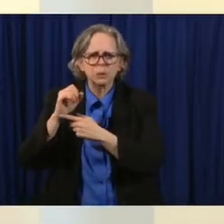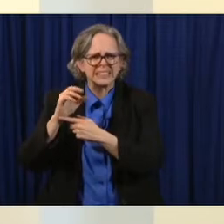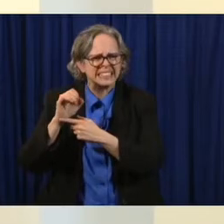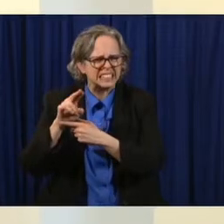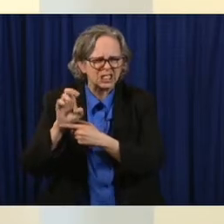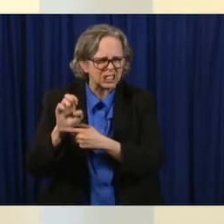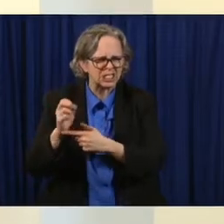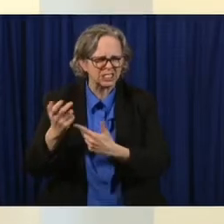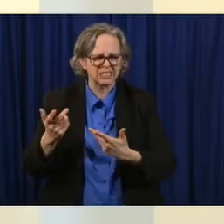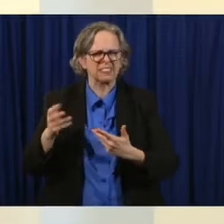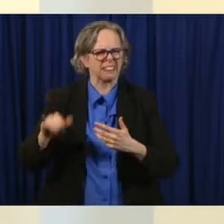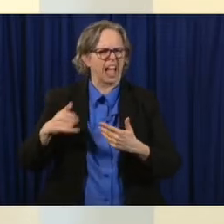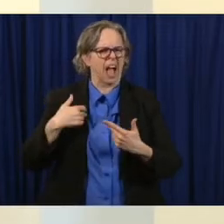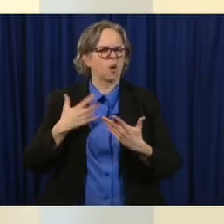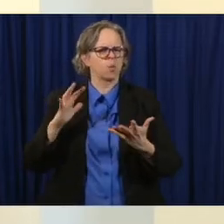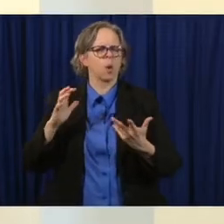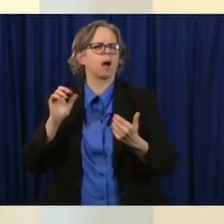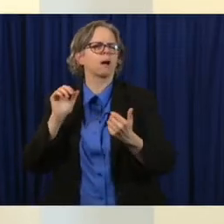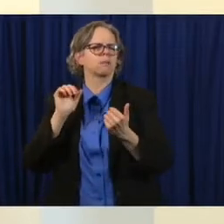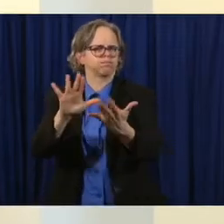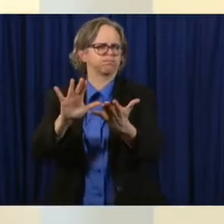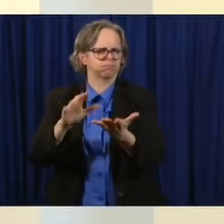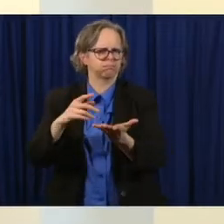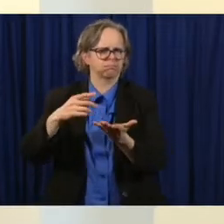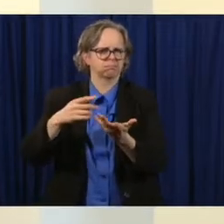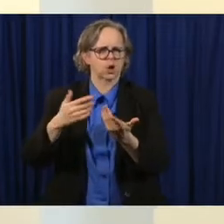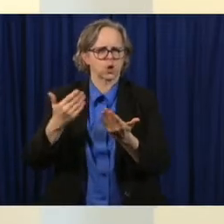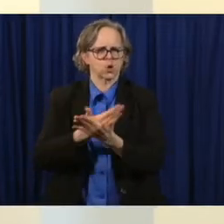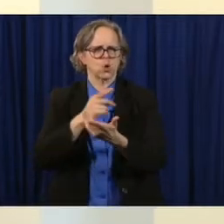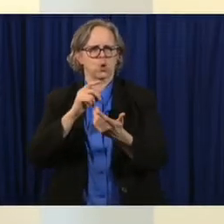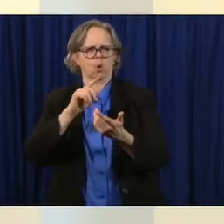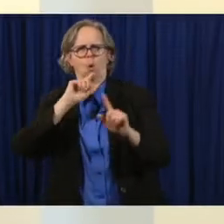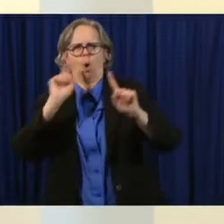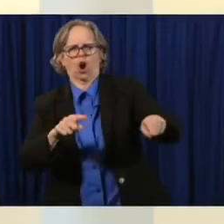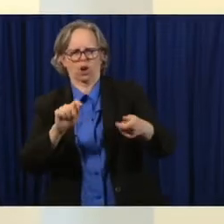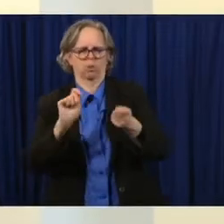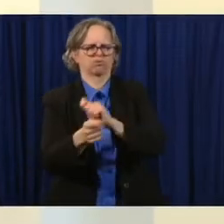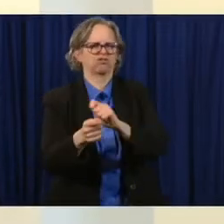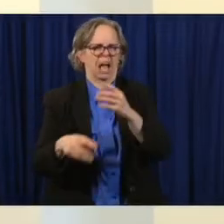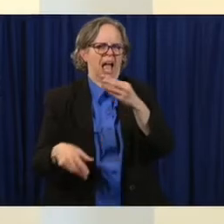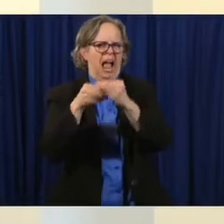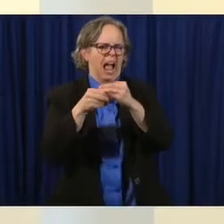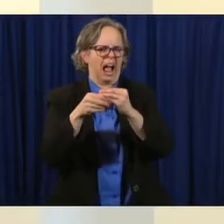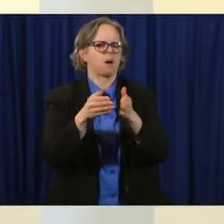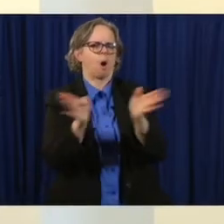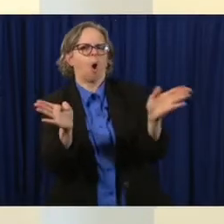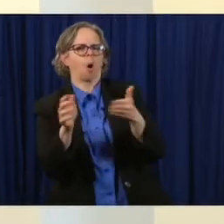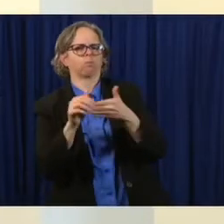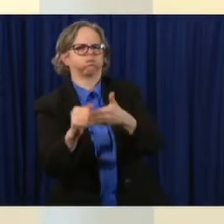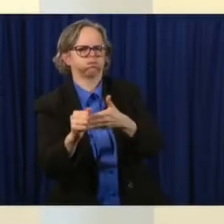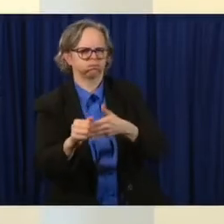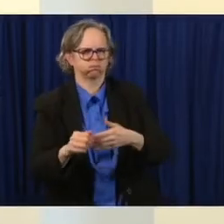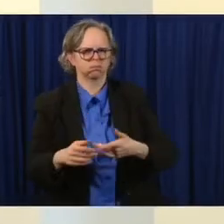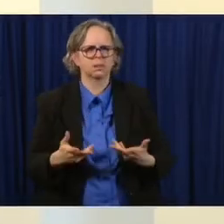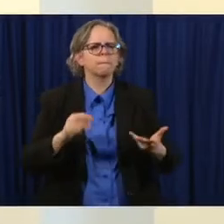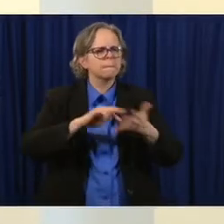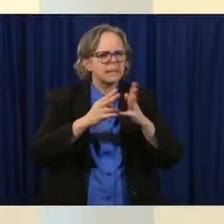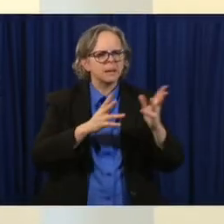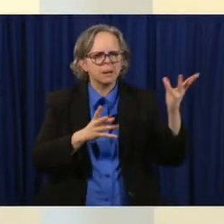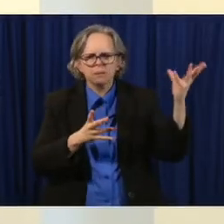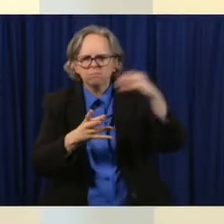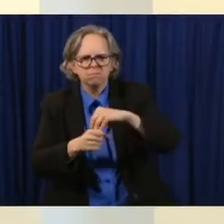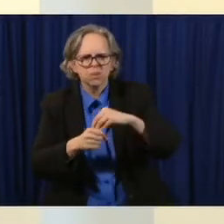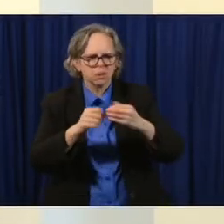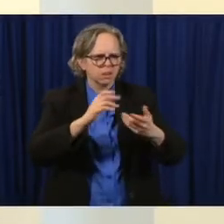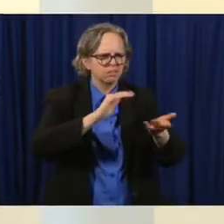situations, so we'll be addressing that in the order. But we have a lot more work we're doing in partnership with providers all over and with